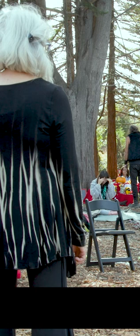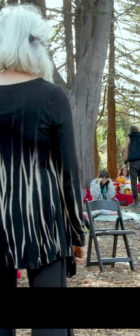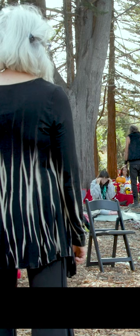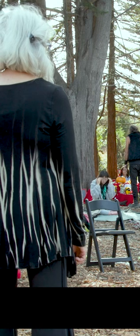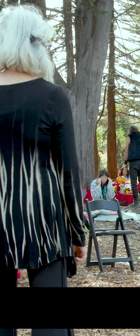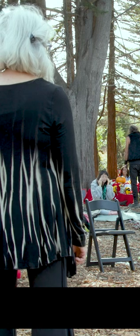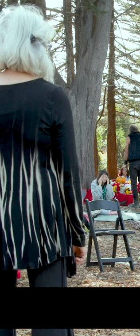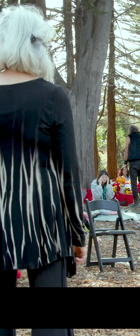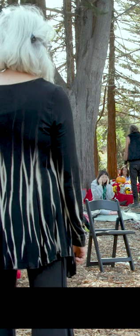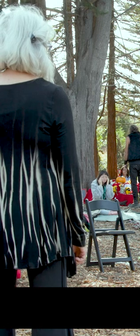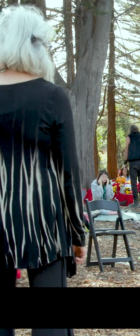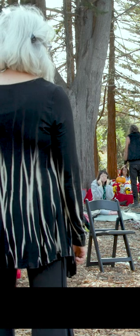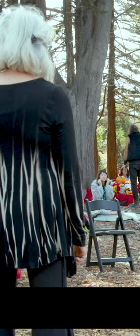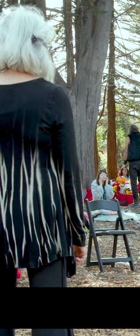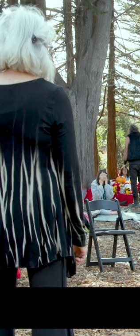Jean Doyle,